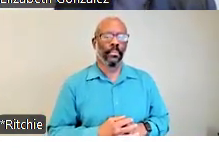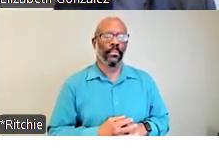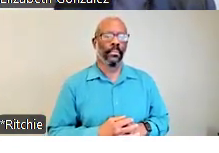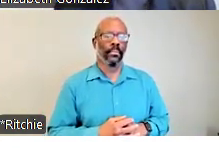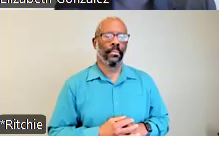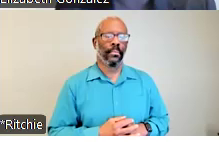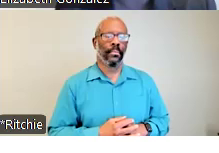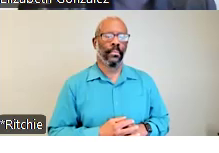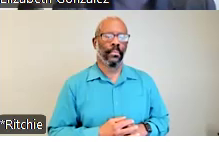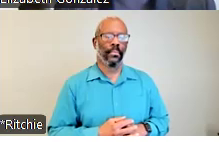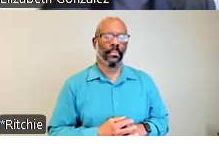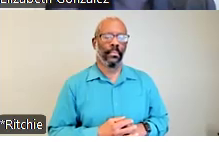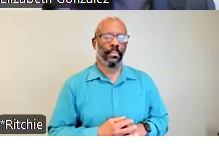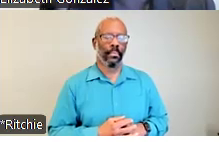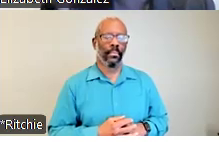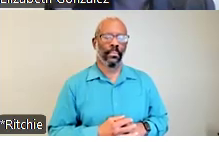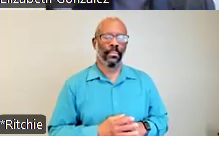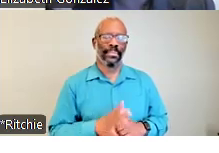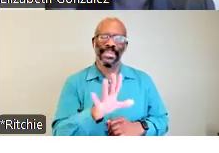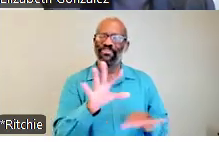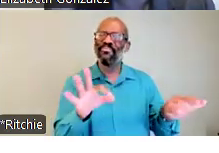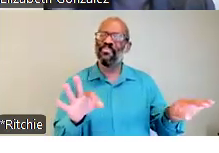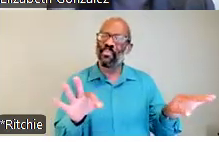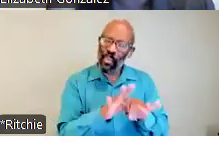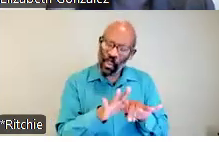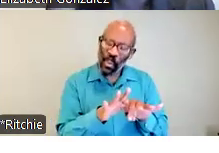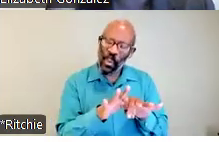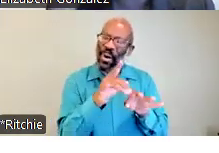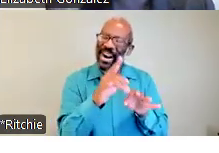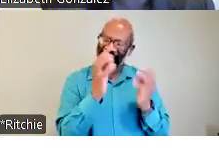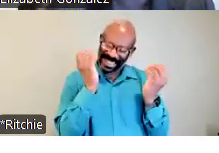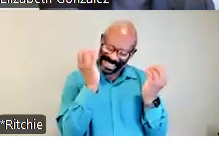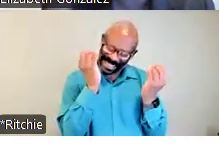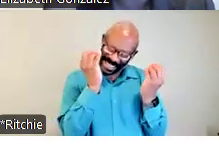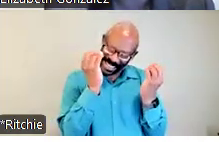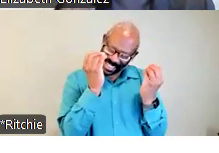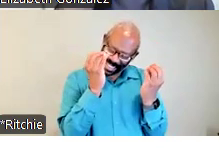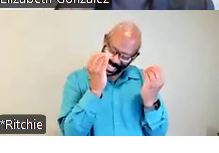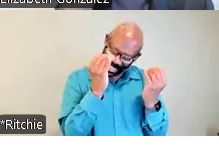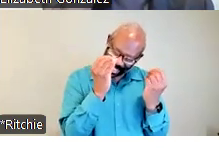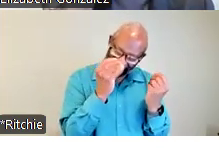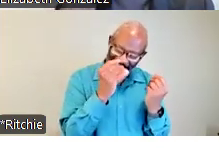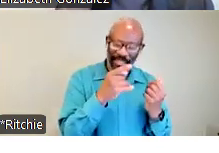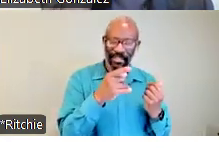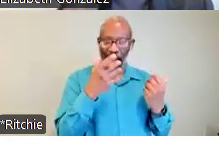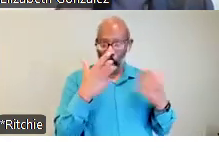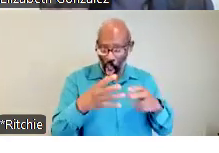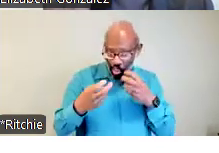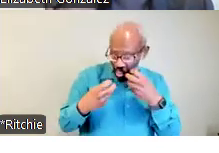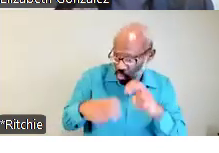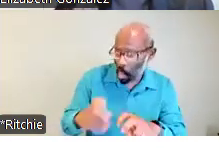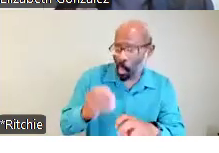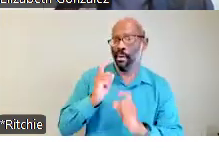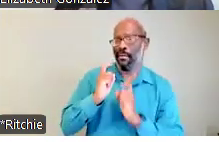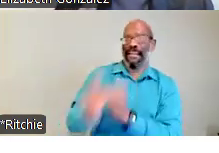So please consider everything that you have transferred or given away in the years, 5 years, 4